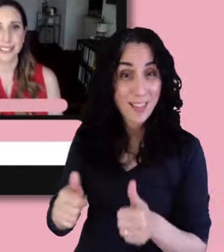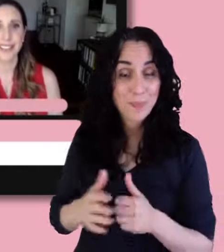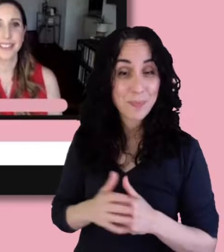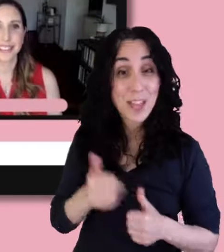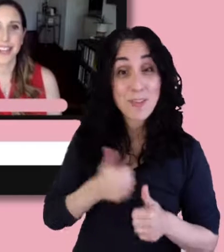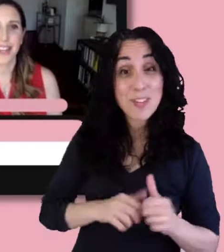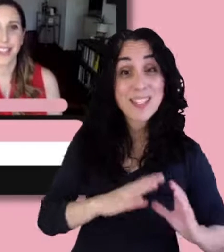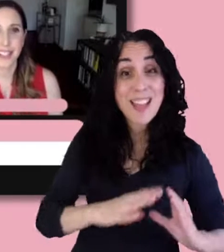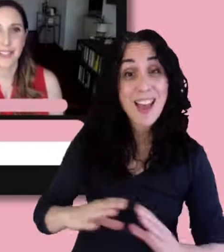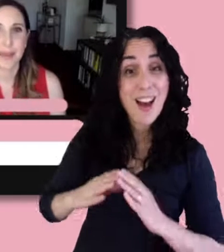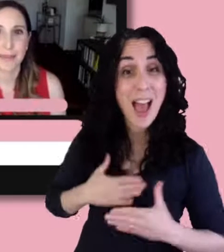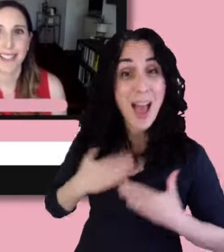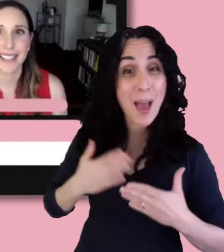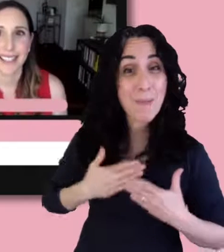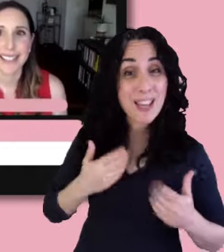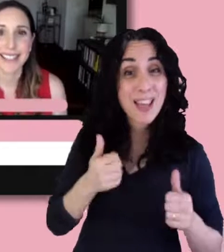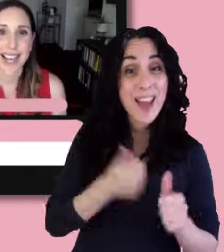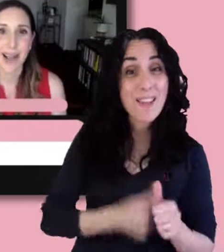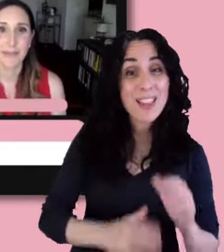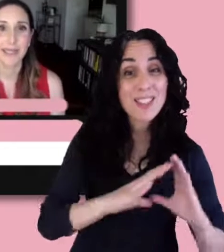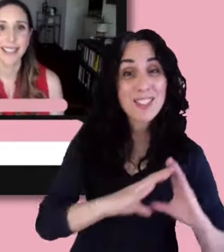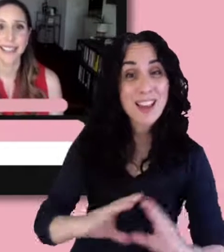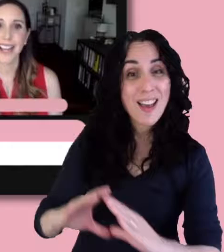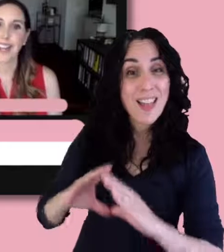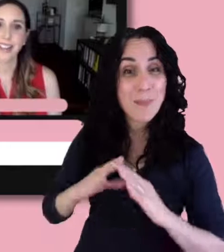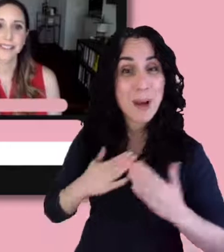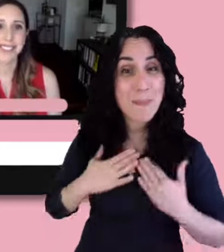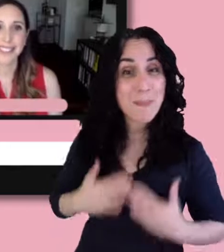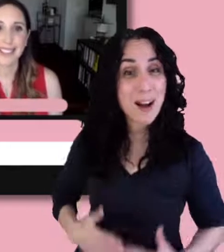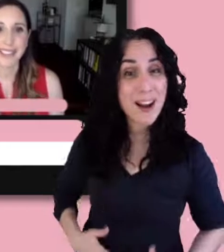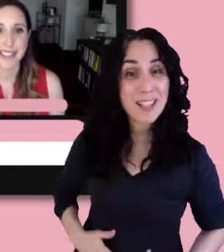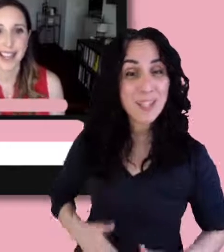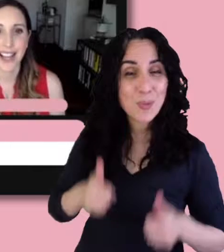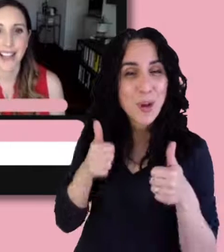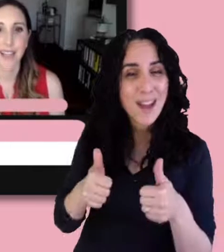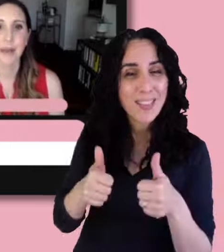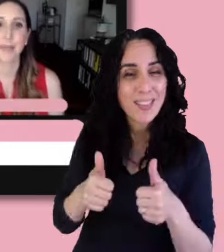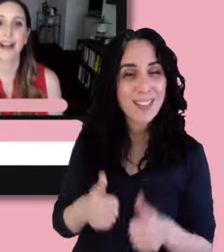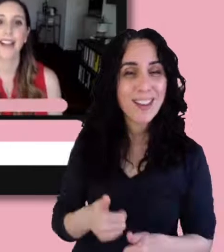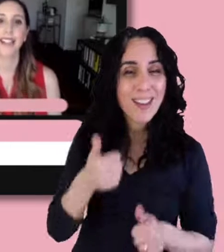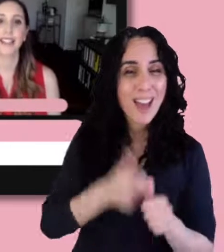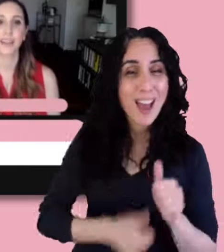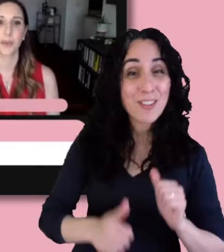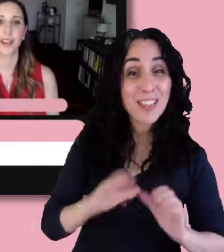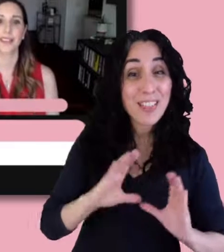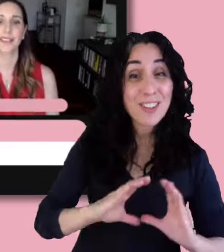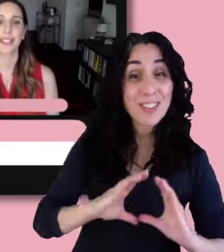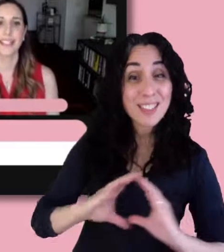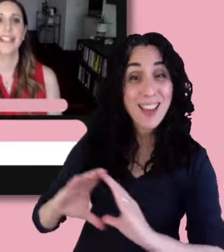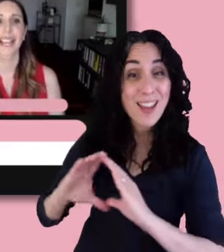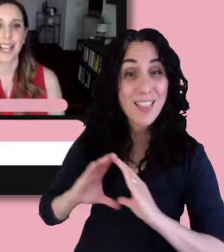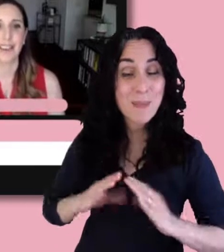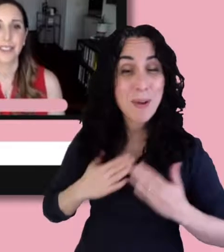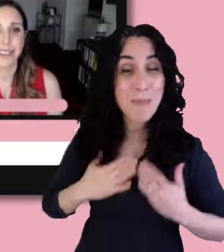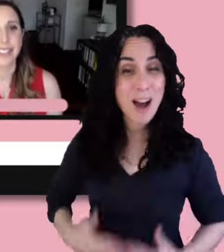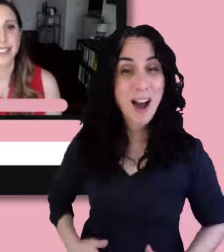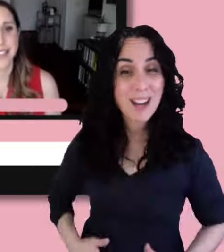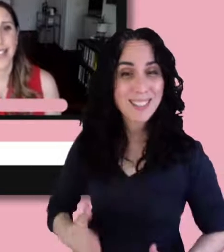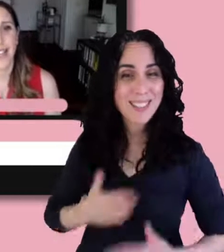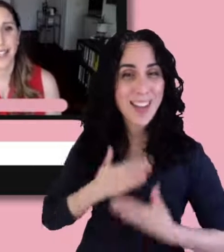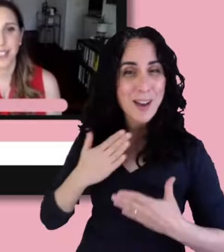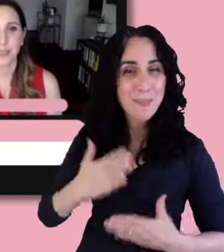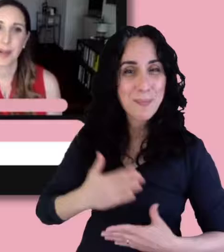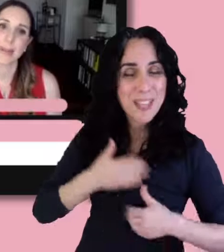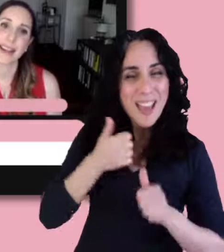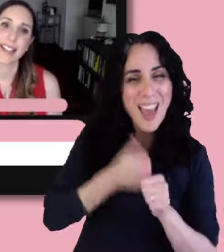Every little cell in my body is happy. Every little cell in my body is well. Every little